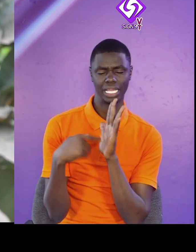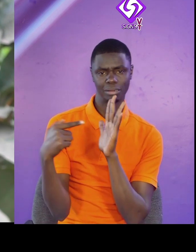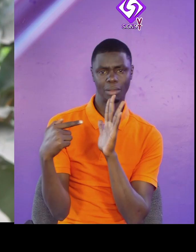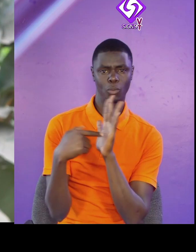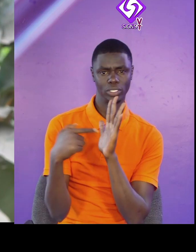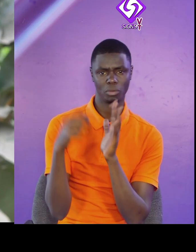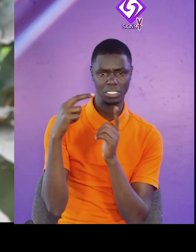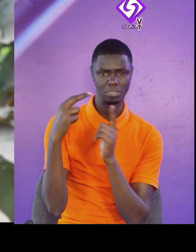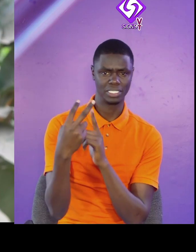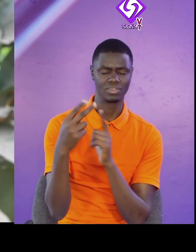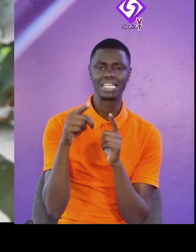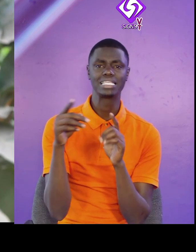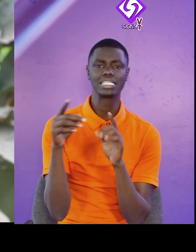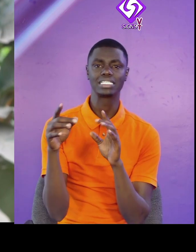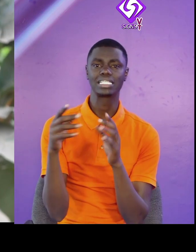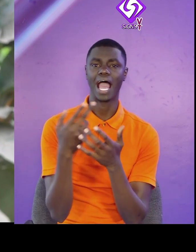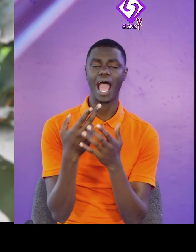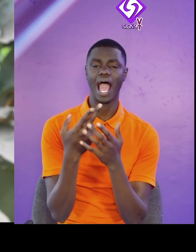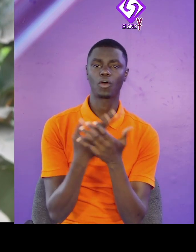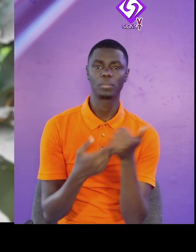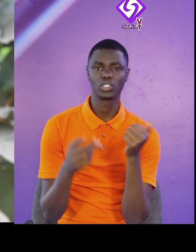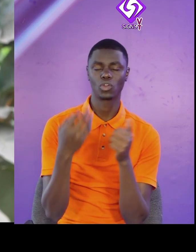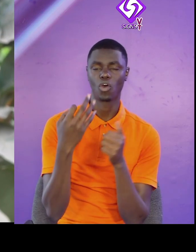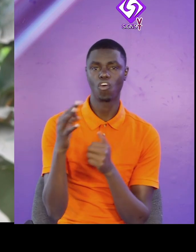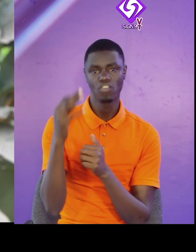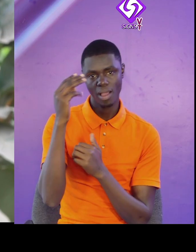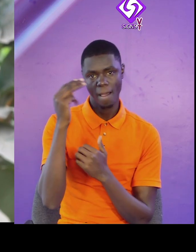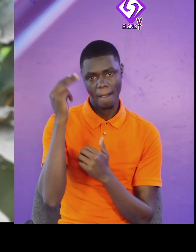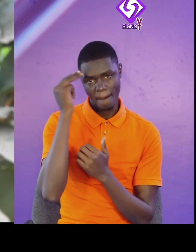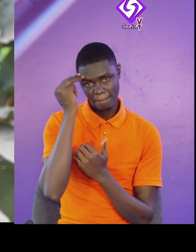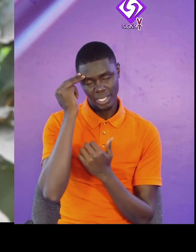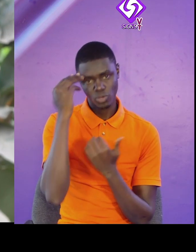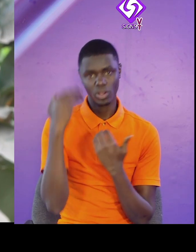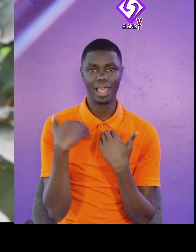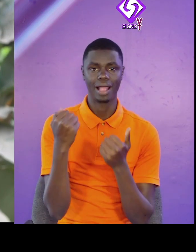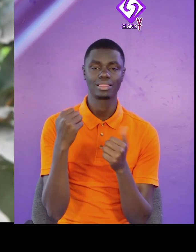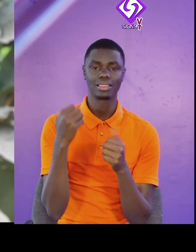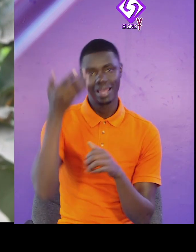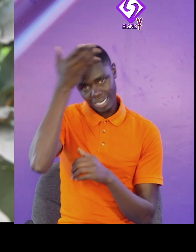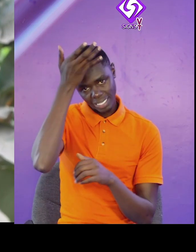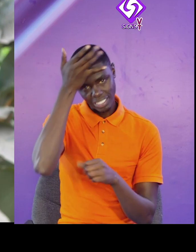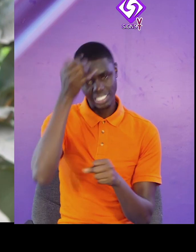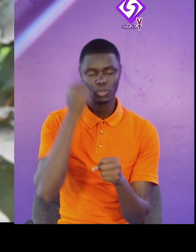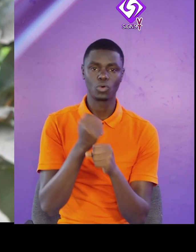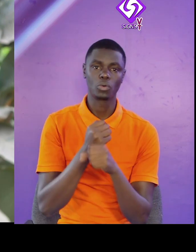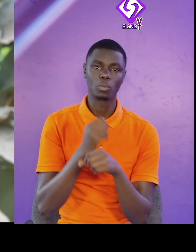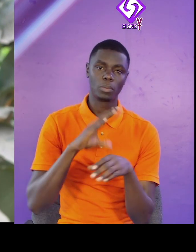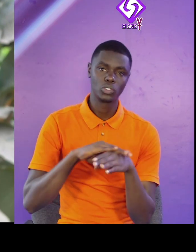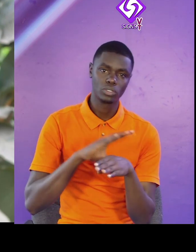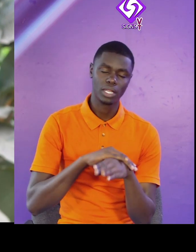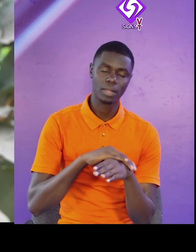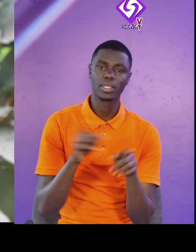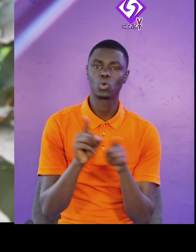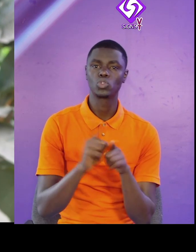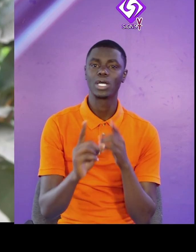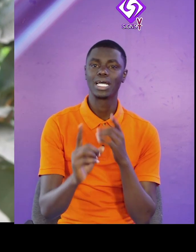It's a combination of mental health nurses, occupational therapy, with a multidisciplinary approach. And